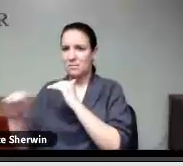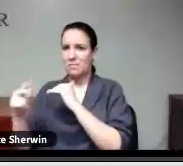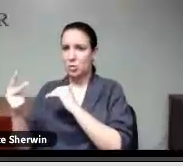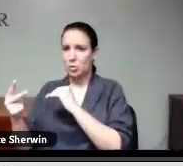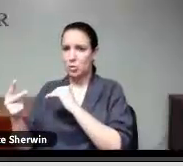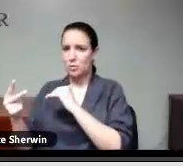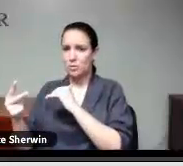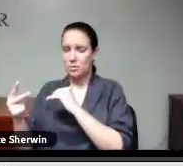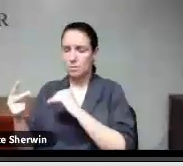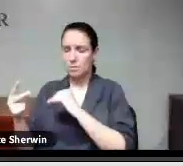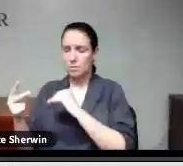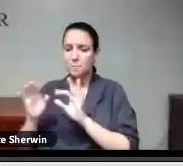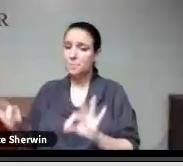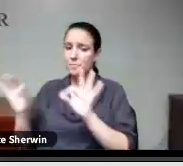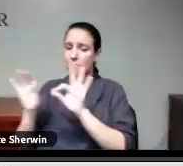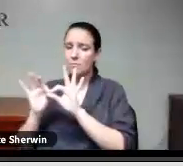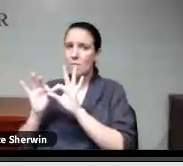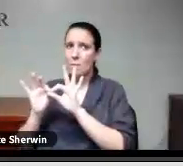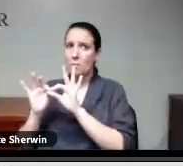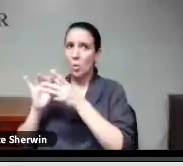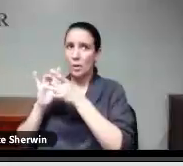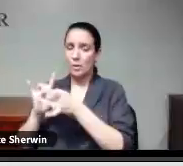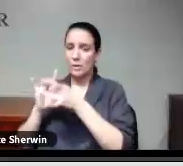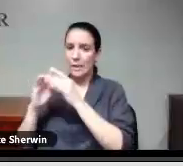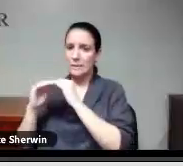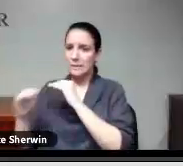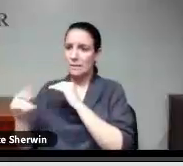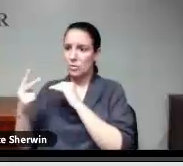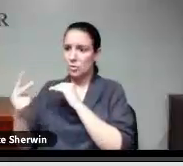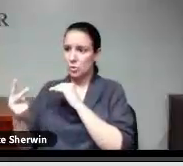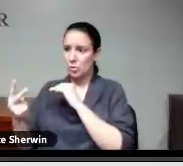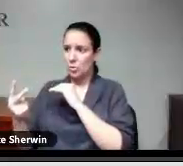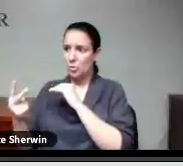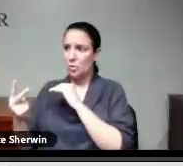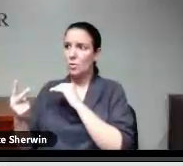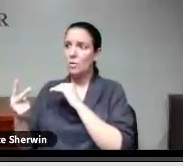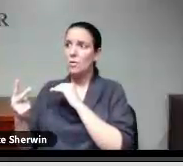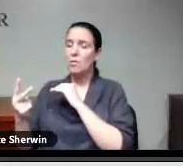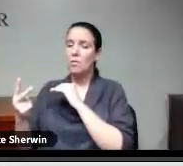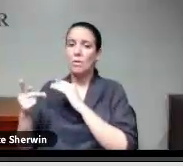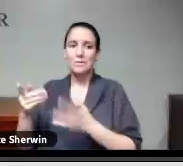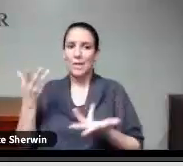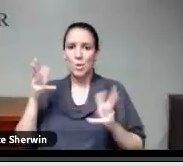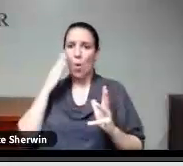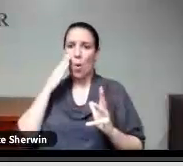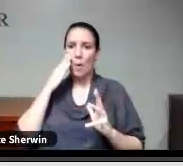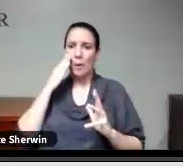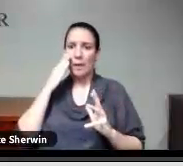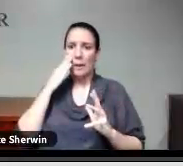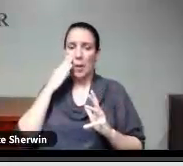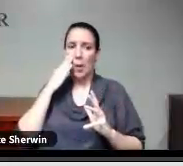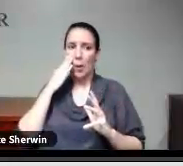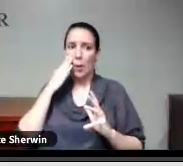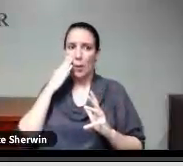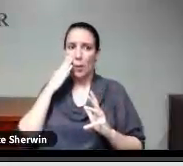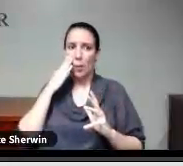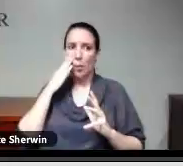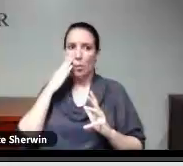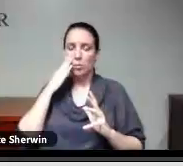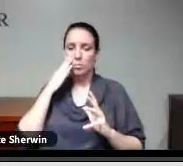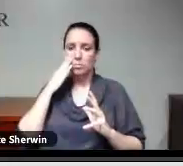important thing about level 2 evaluation is that you know in advance that you're going to take this path as you're